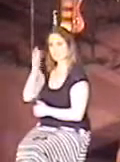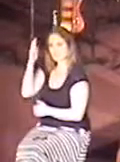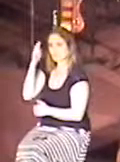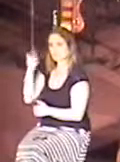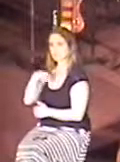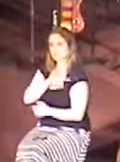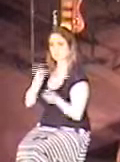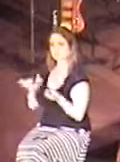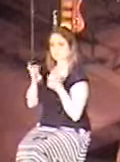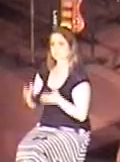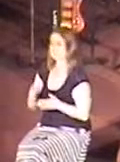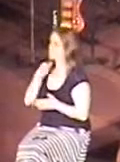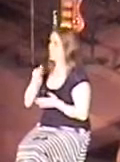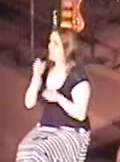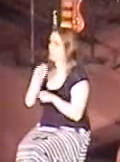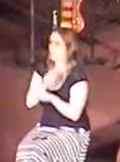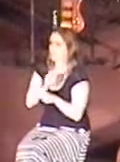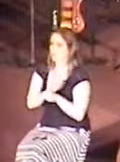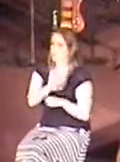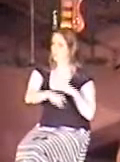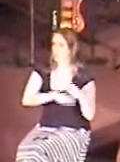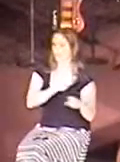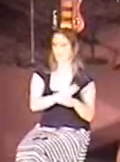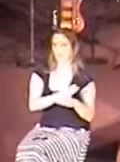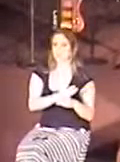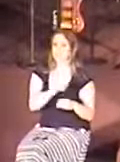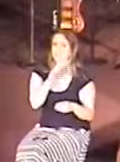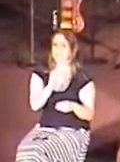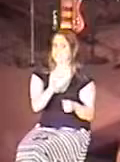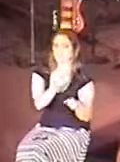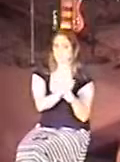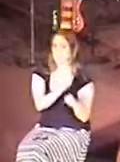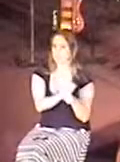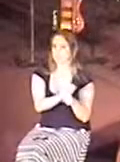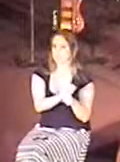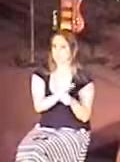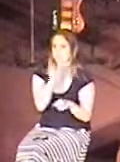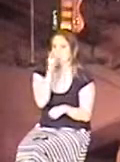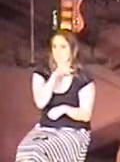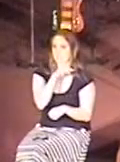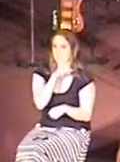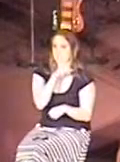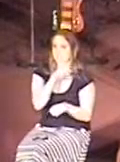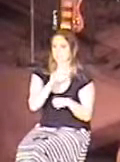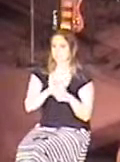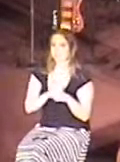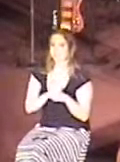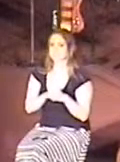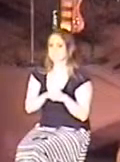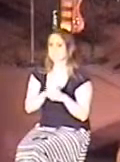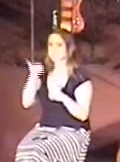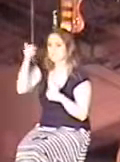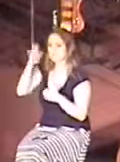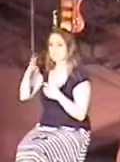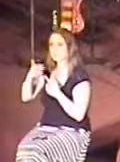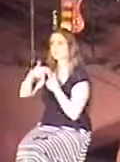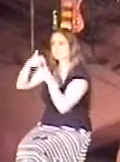It's not working. The world doesn't work. It's counterfeit. And God's calling me to